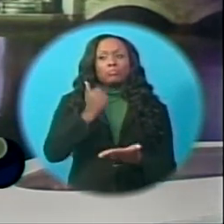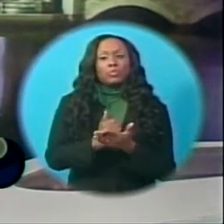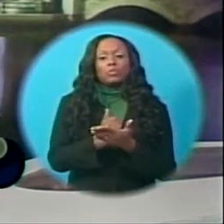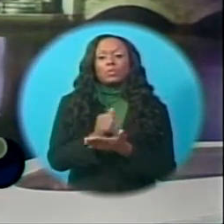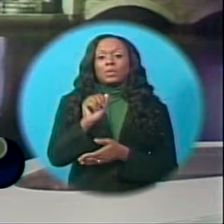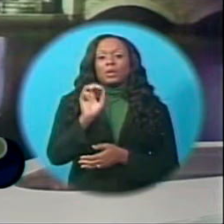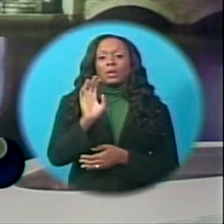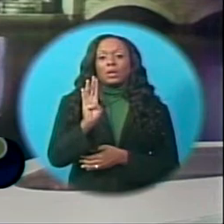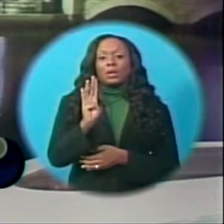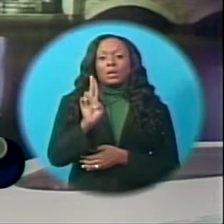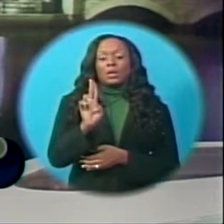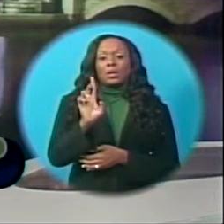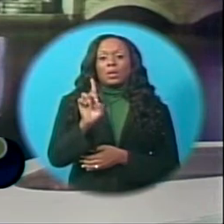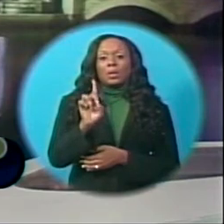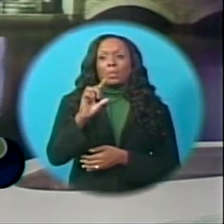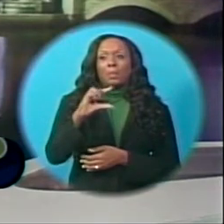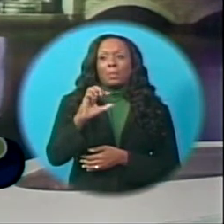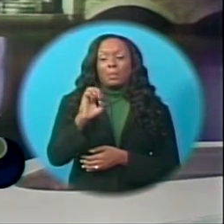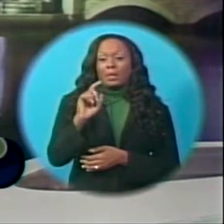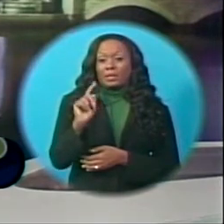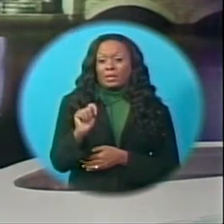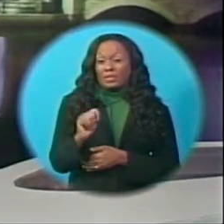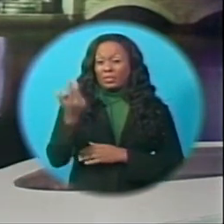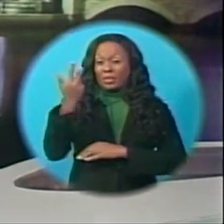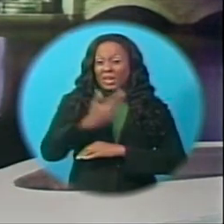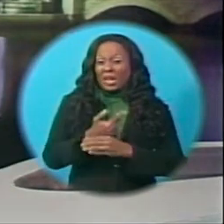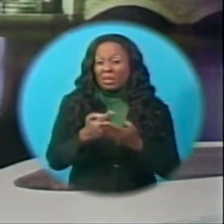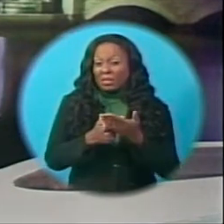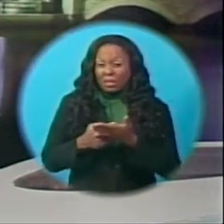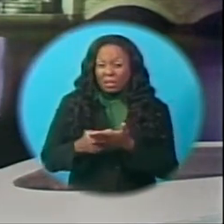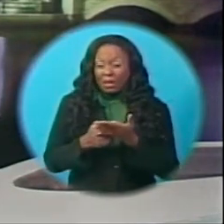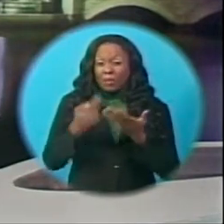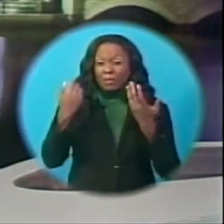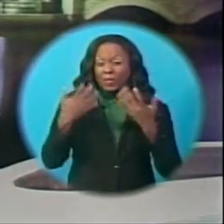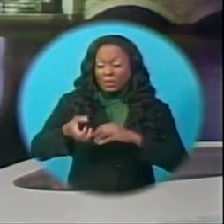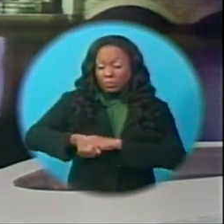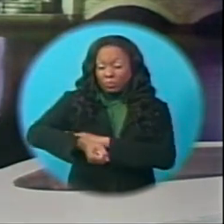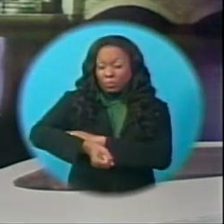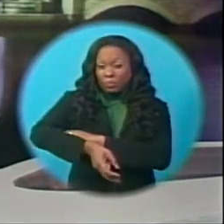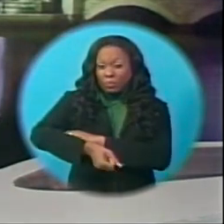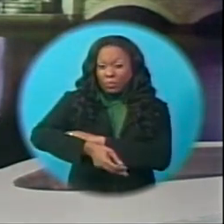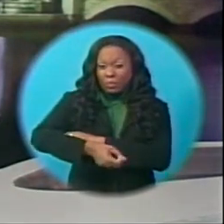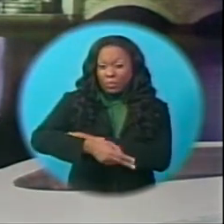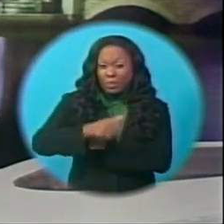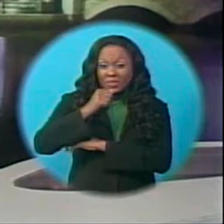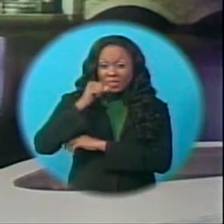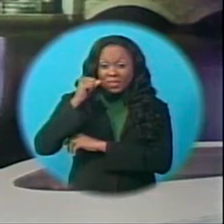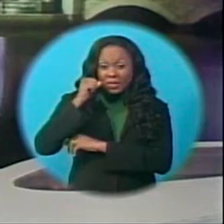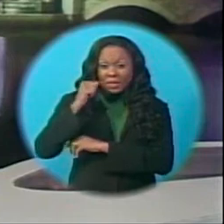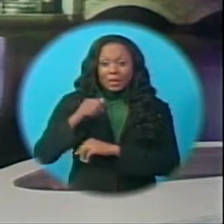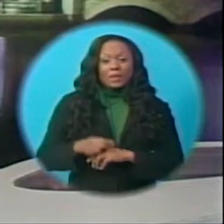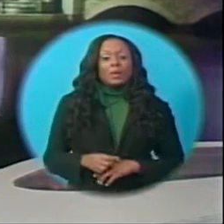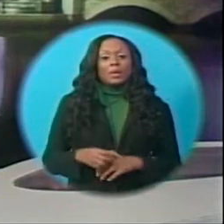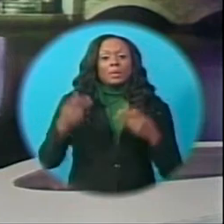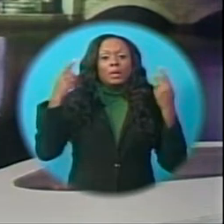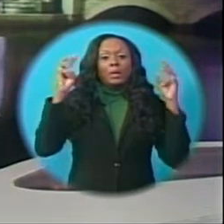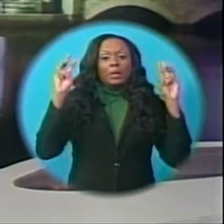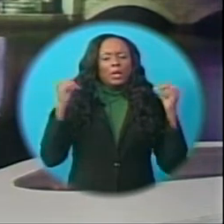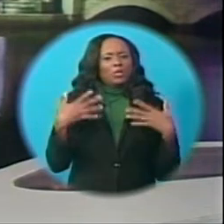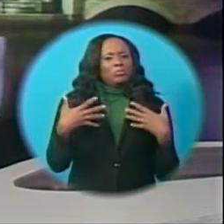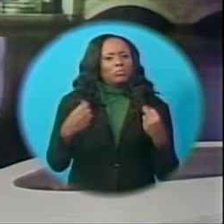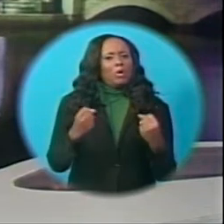2016 budget after 3 days of debate, which ended after midnight, but not before Prime Minister Frundell Stewart strongly defended the